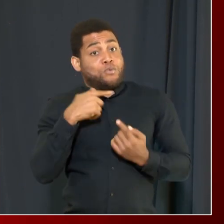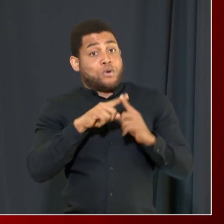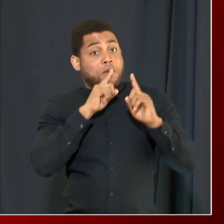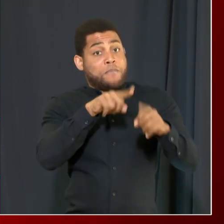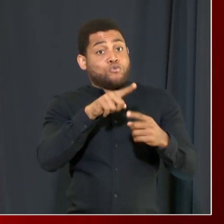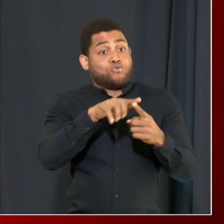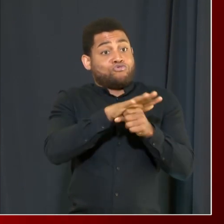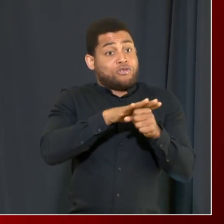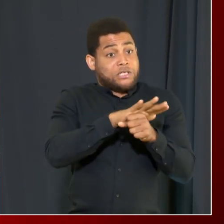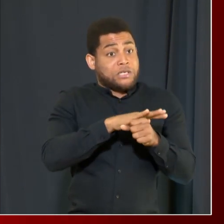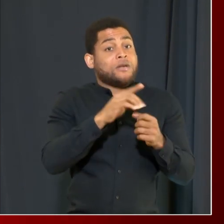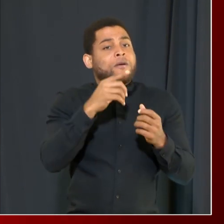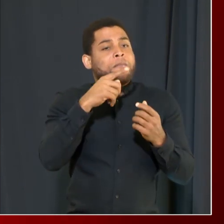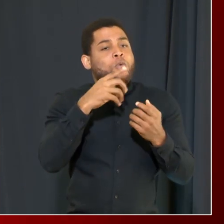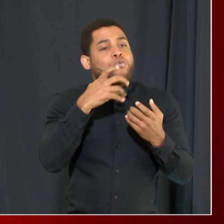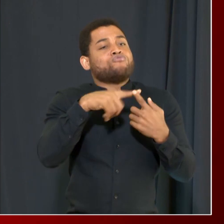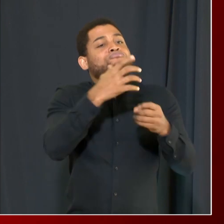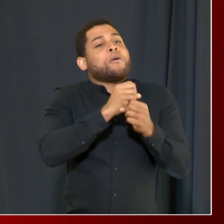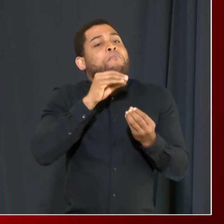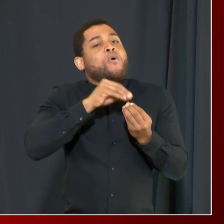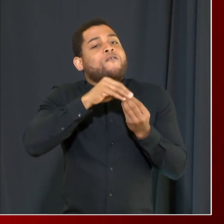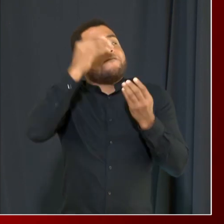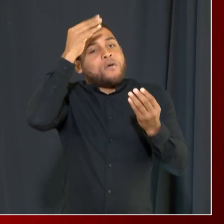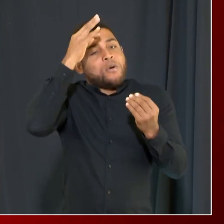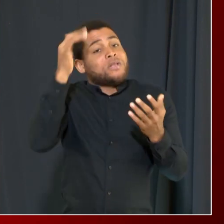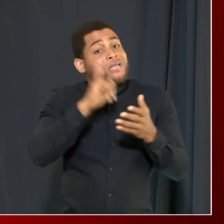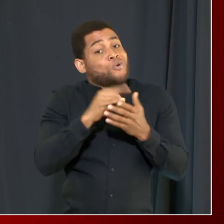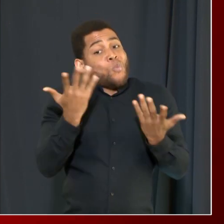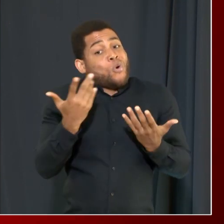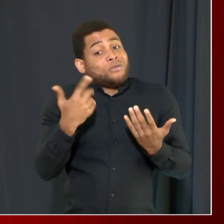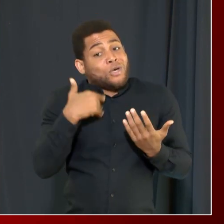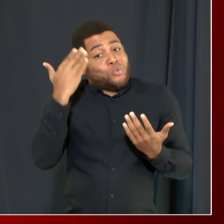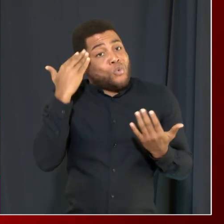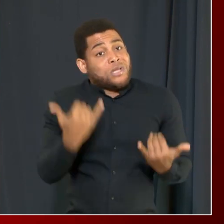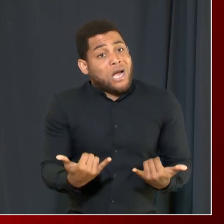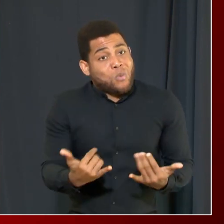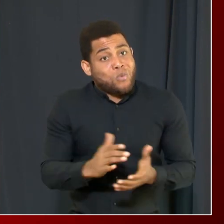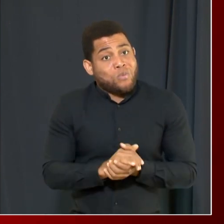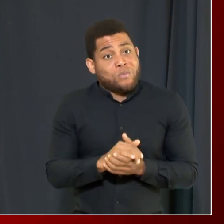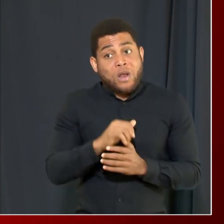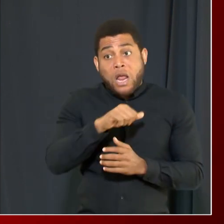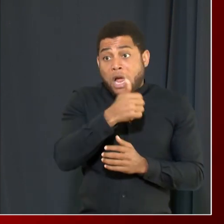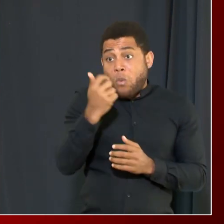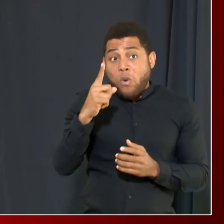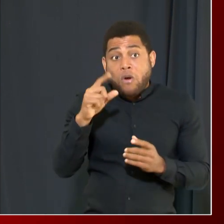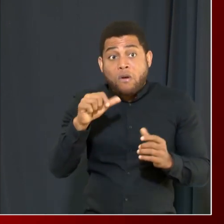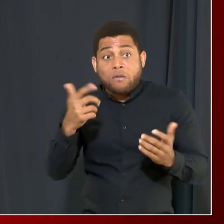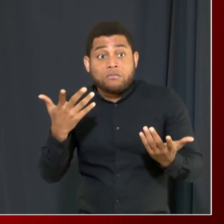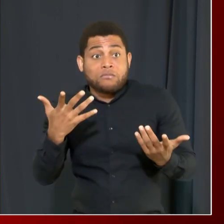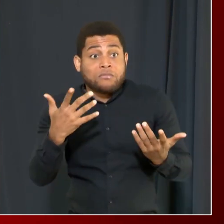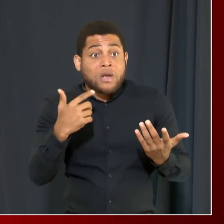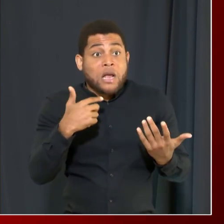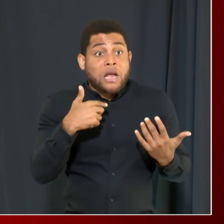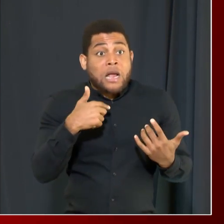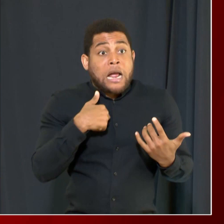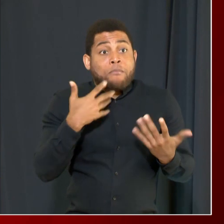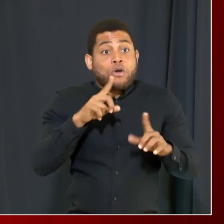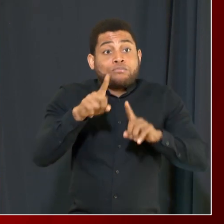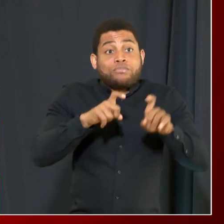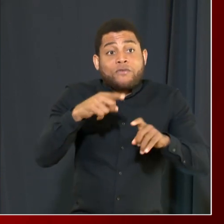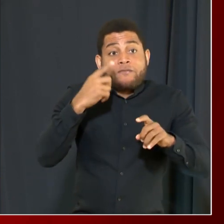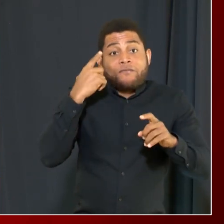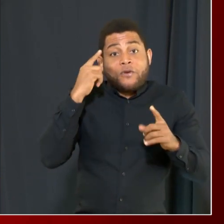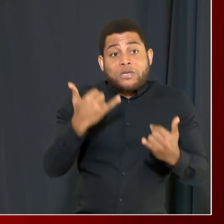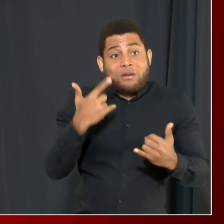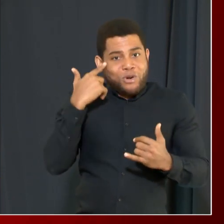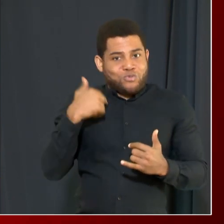the accurate information. What I've shared with you is what I know up to this point. Is there anybody else here? I mean, I only press you now because we're on TV right now there, and we'd